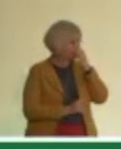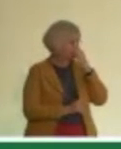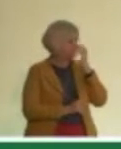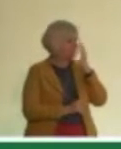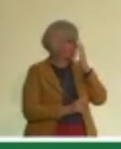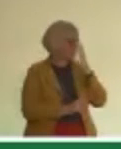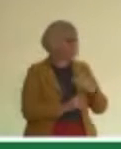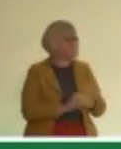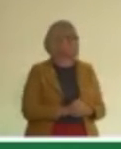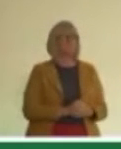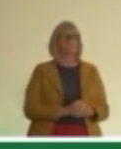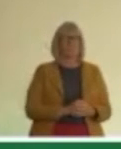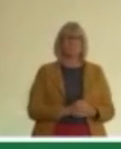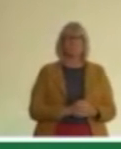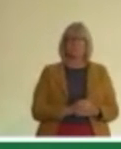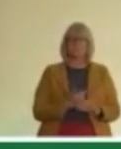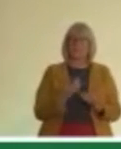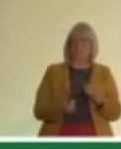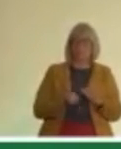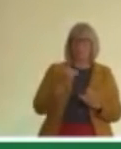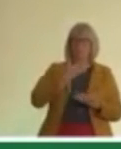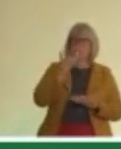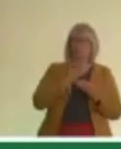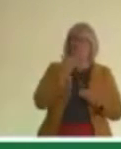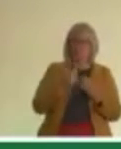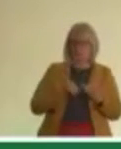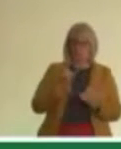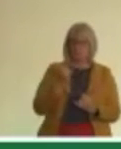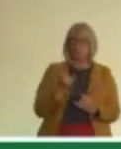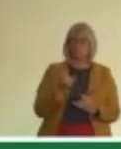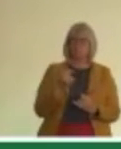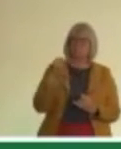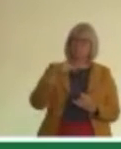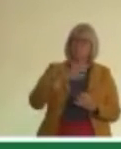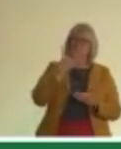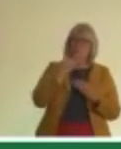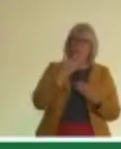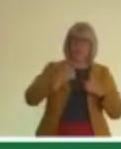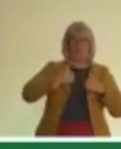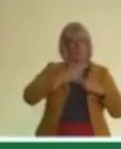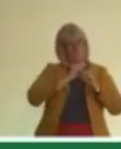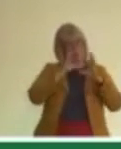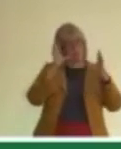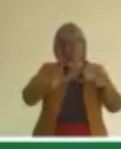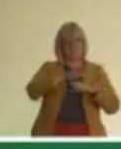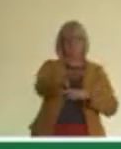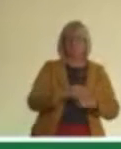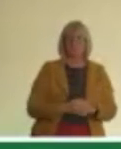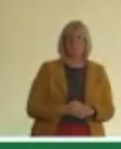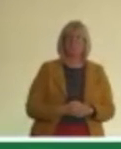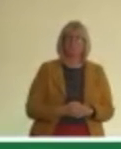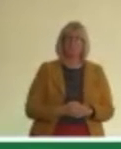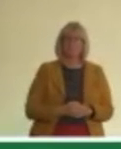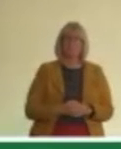And so we're on to the final story, the story of our future. Rishi Sunak is